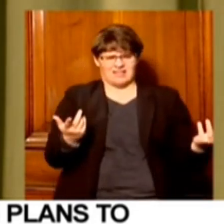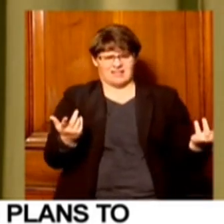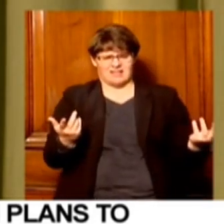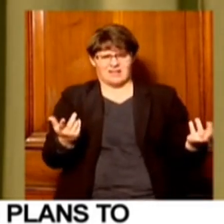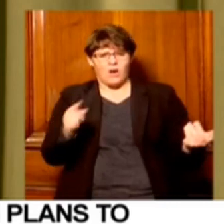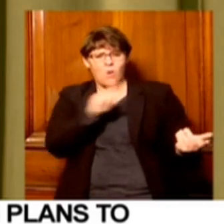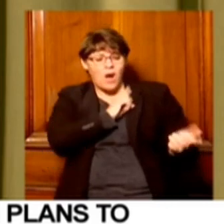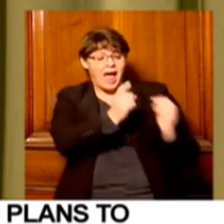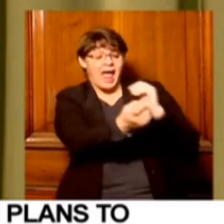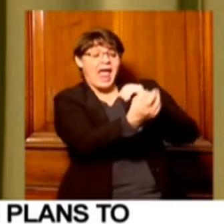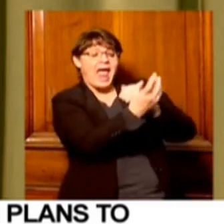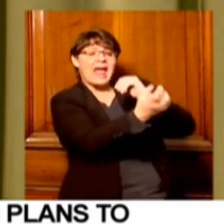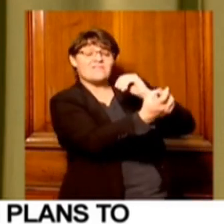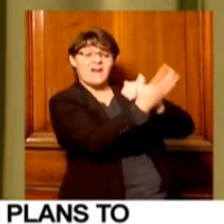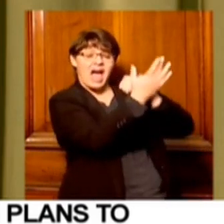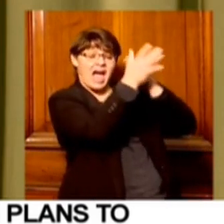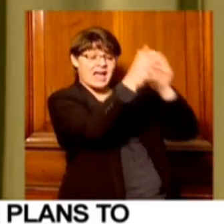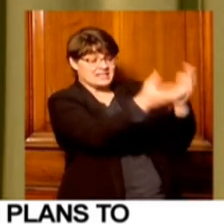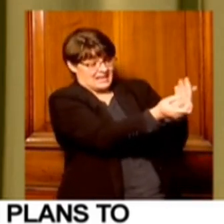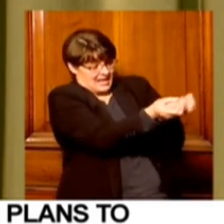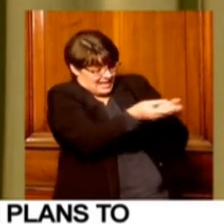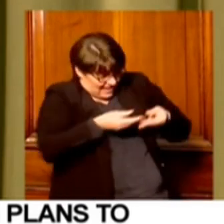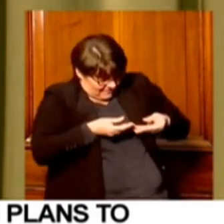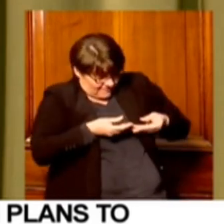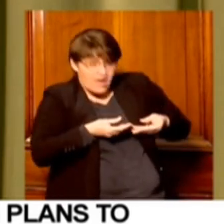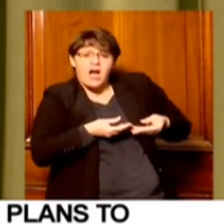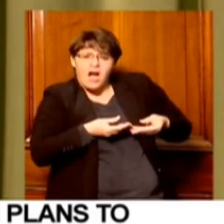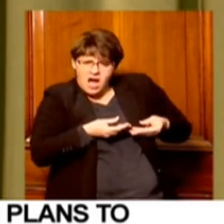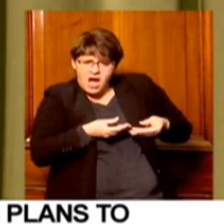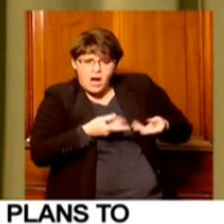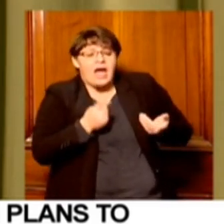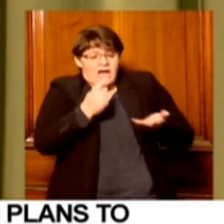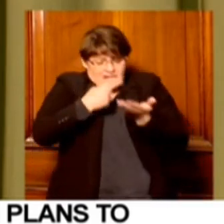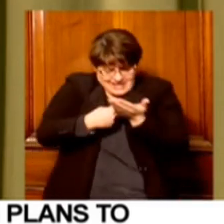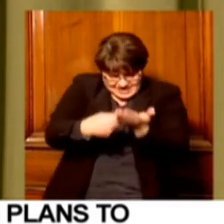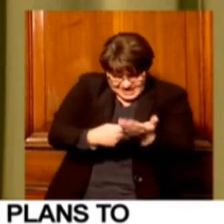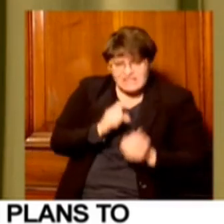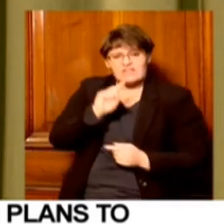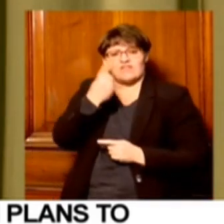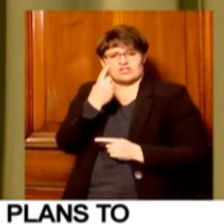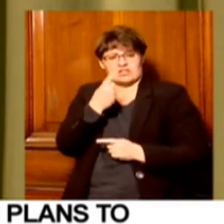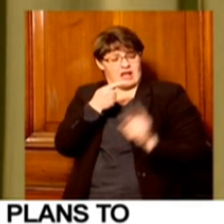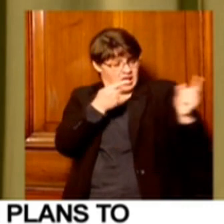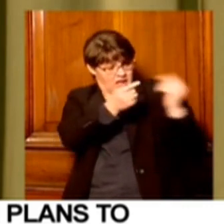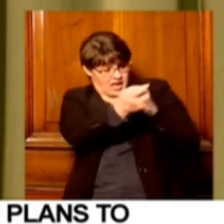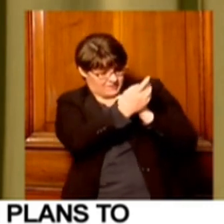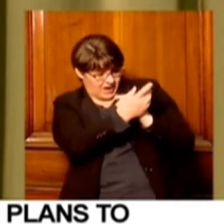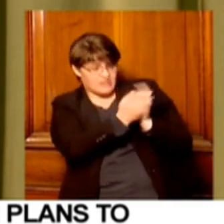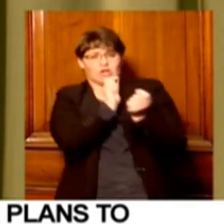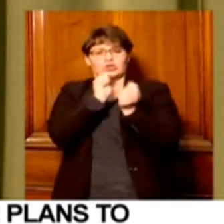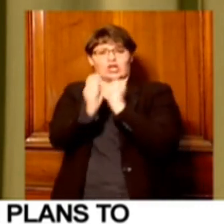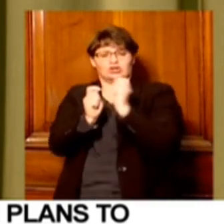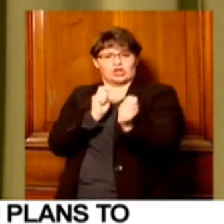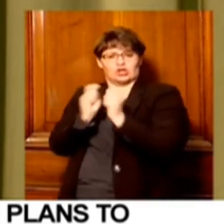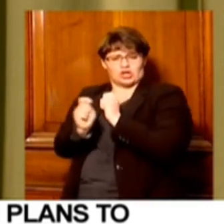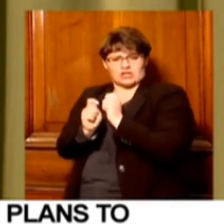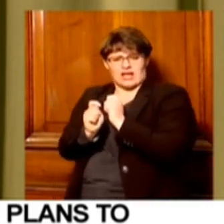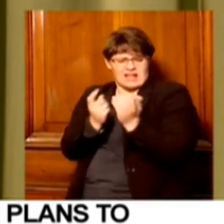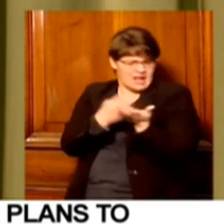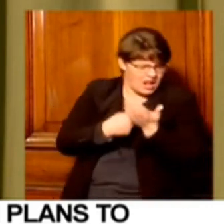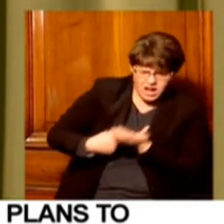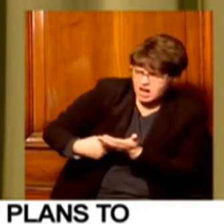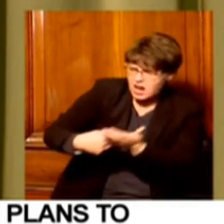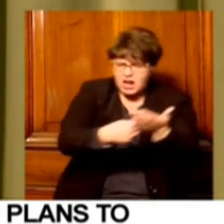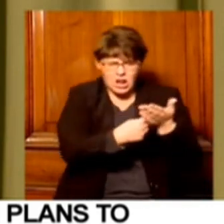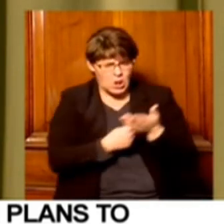those advisories get discussed, get even changed, and after serious